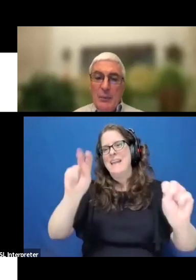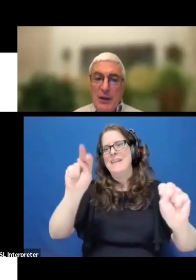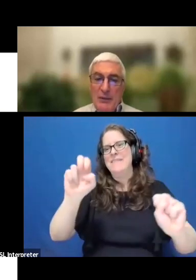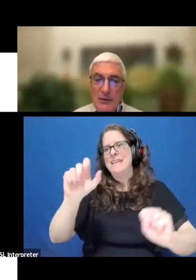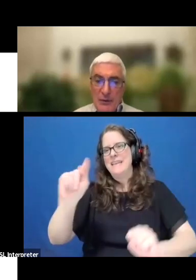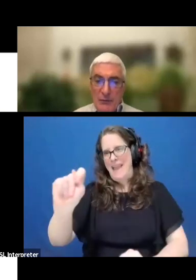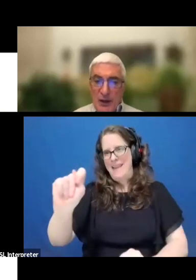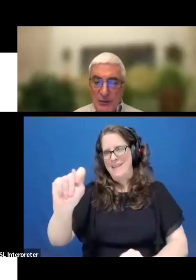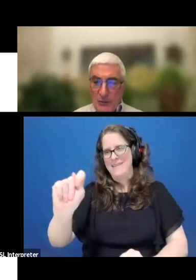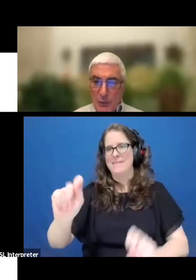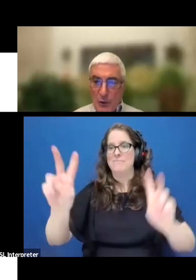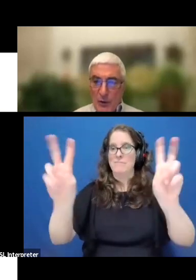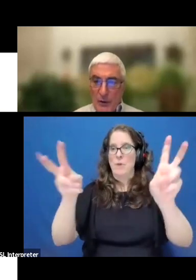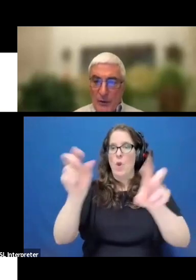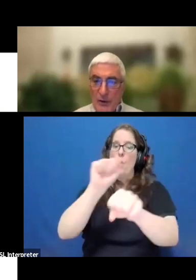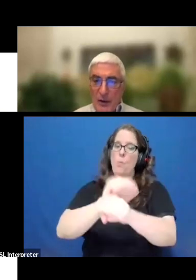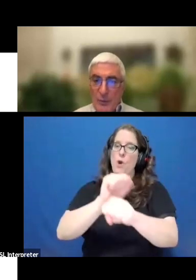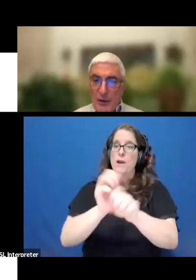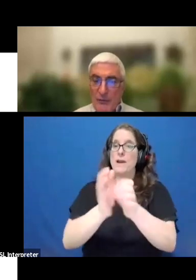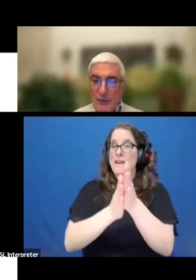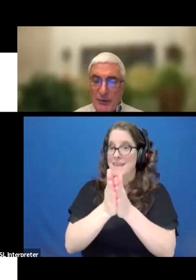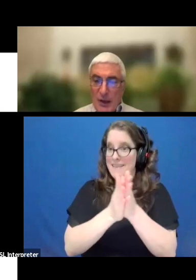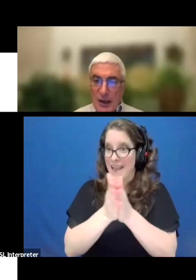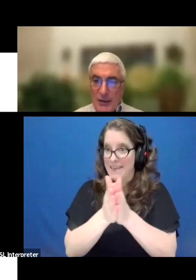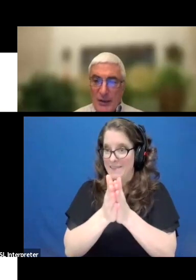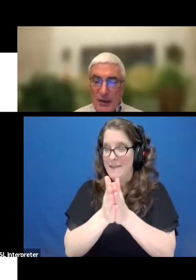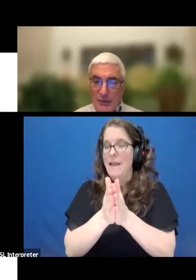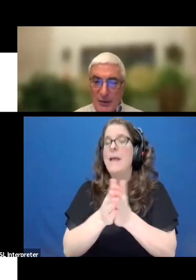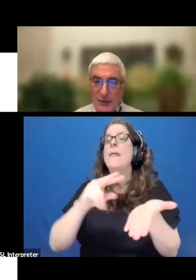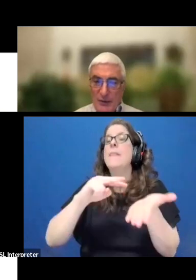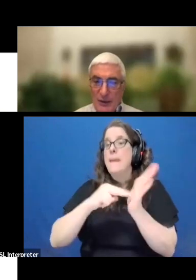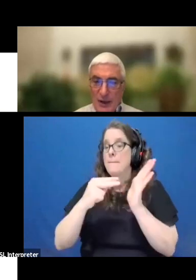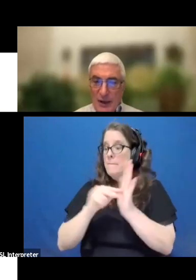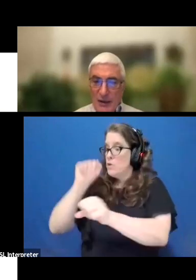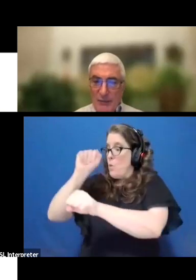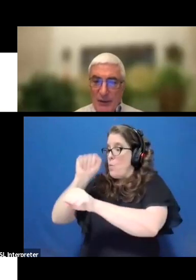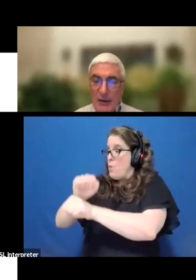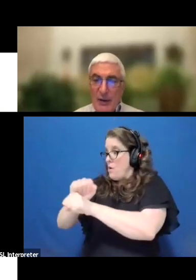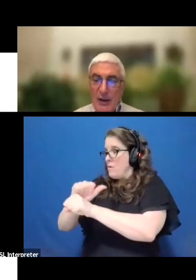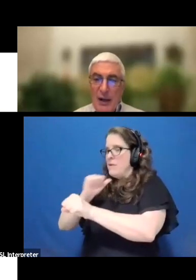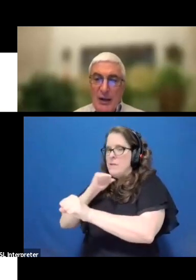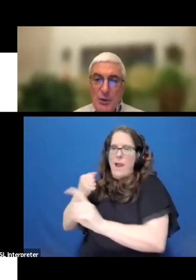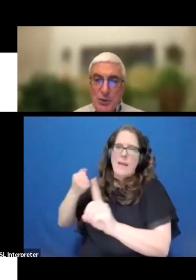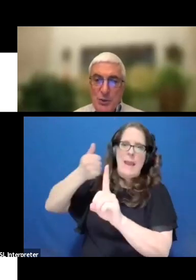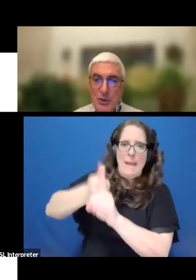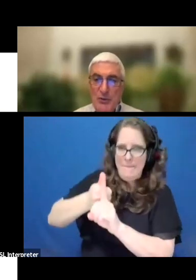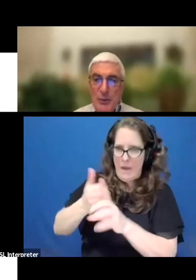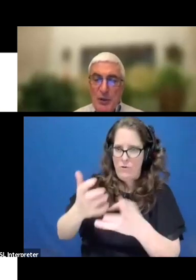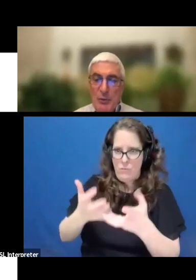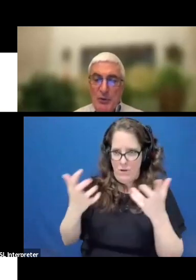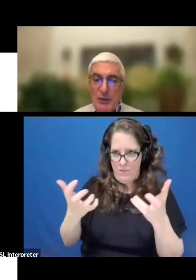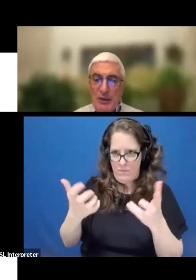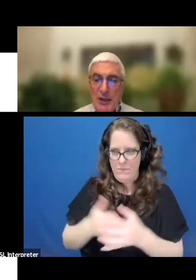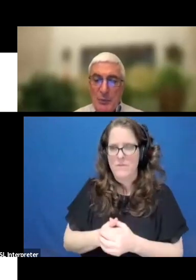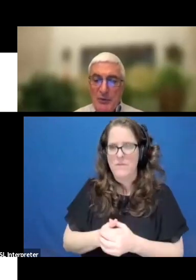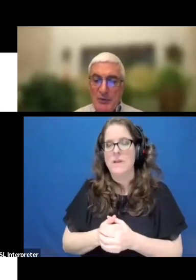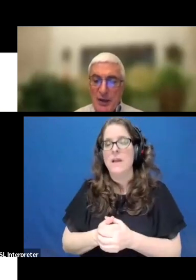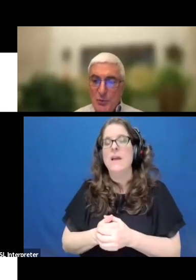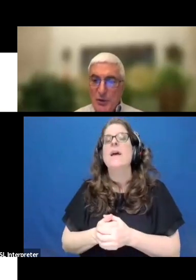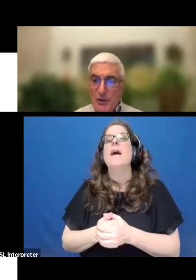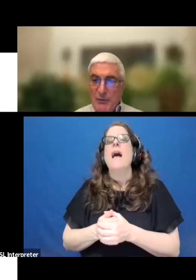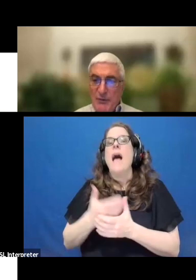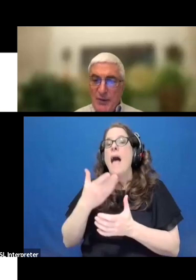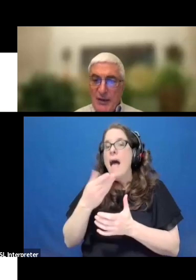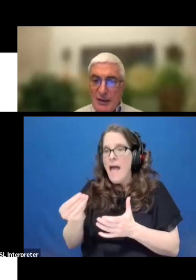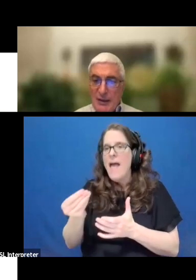that limit the effect of work on benefits like SSDI and ensure that people can keep